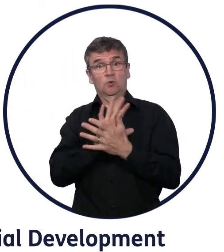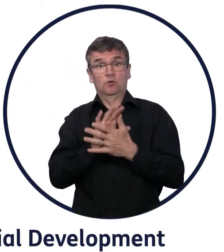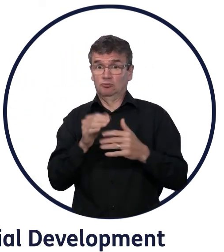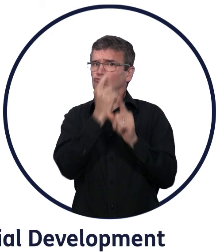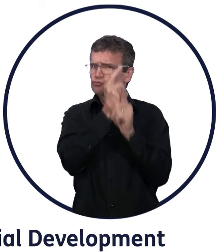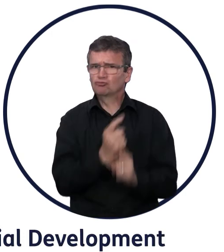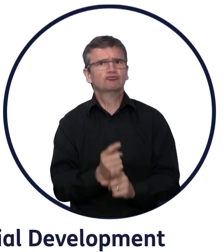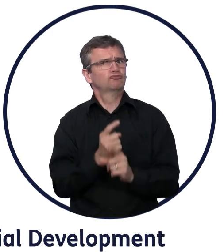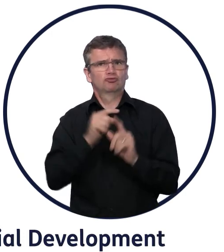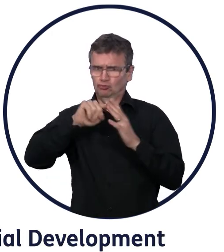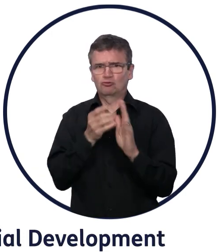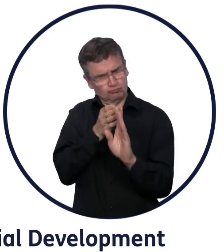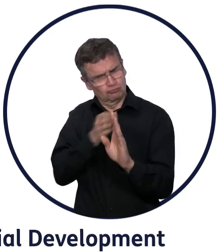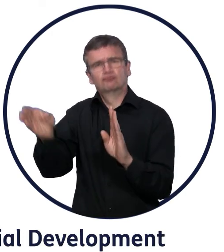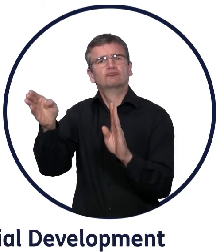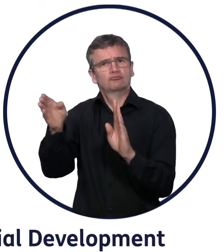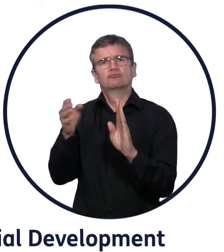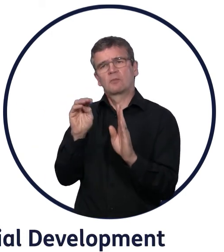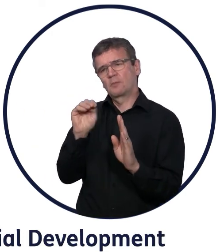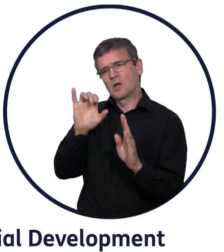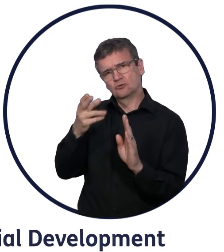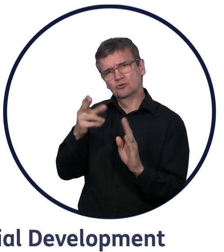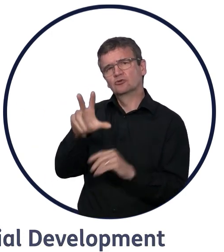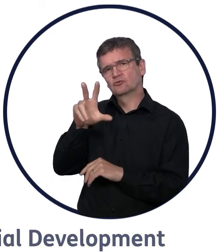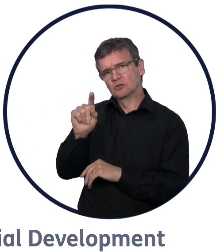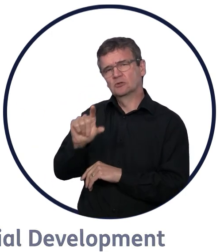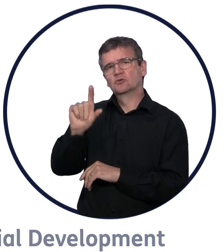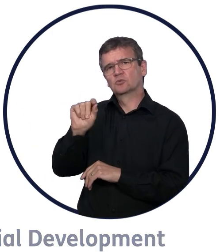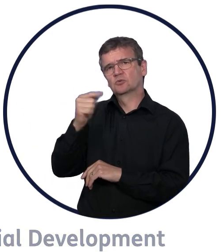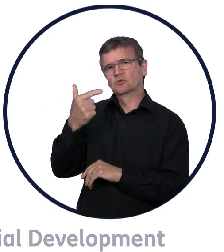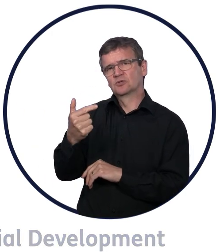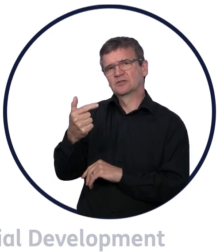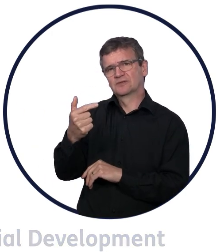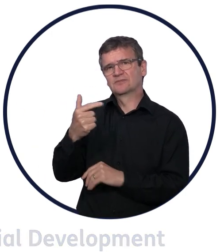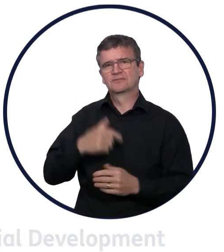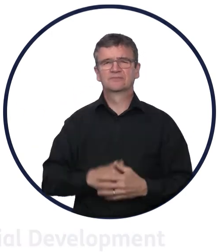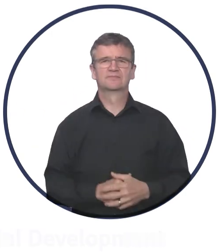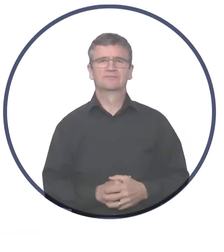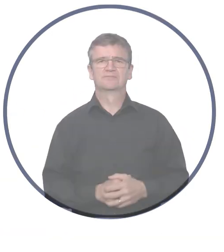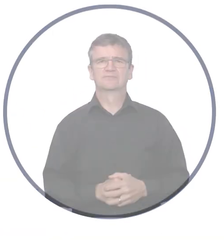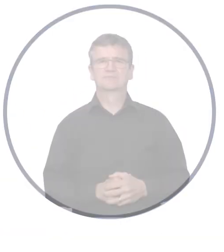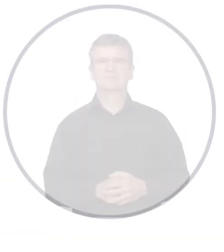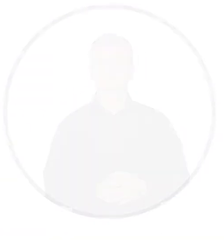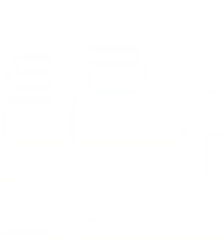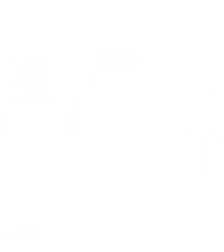information in this video is current as of March 31st, 2021.